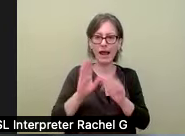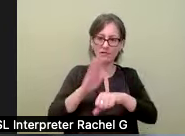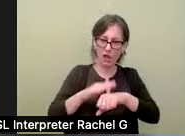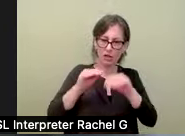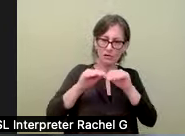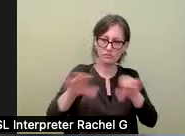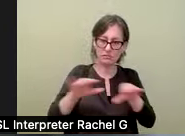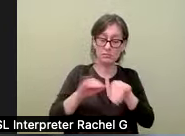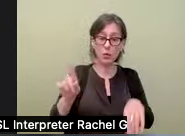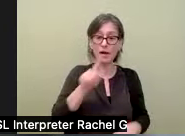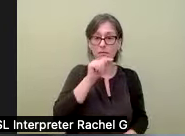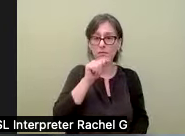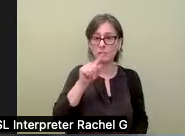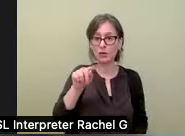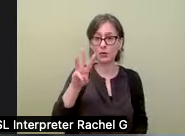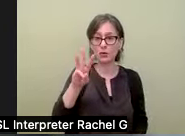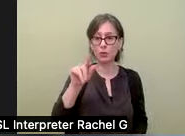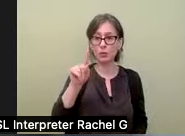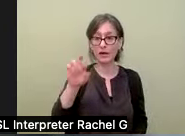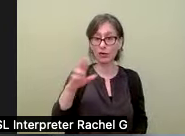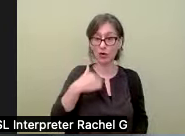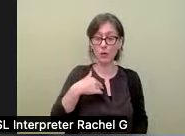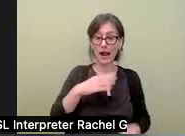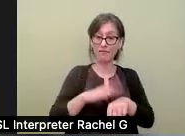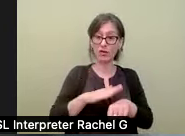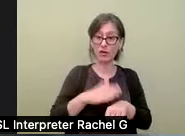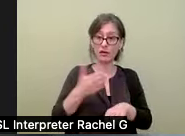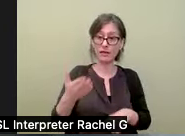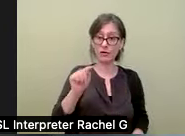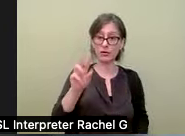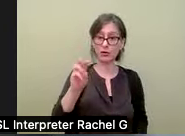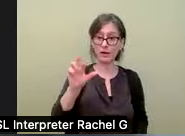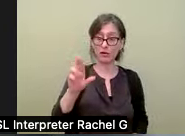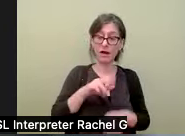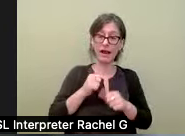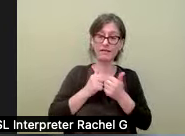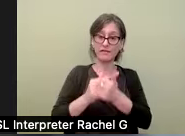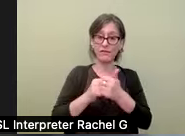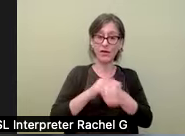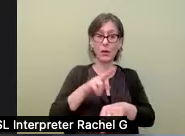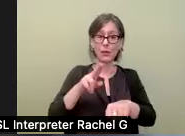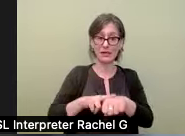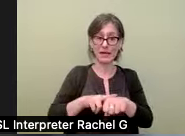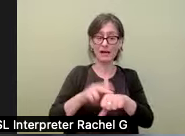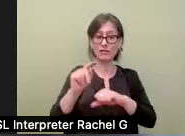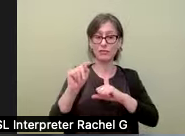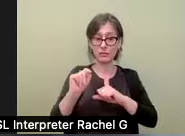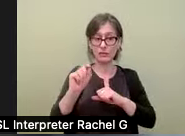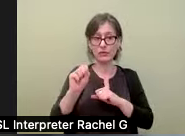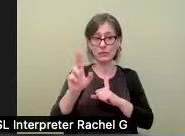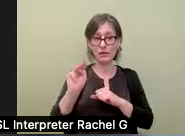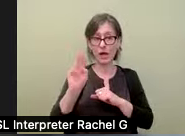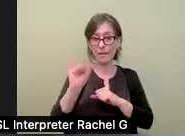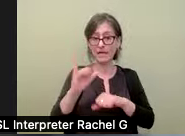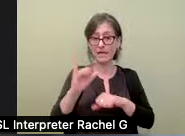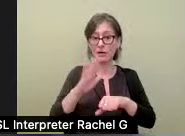on Twitter. So if you have your alerts activated in your Twitter and you follow the National Tsunami Warning Center, you can see the alerts that